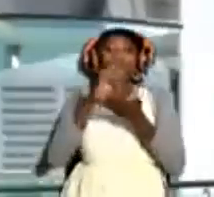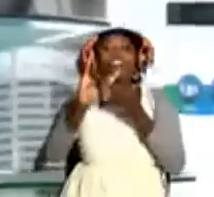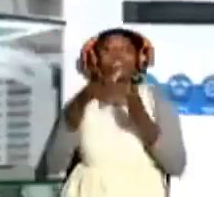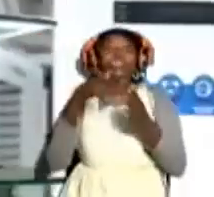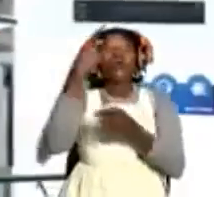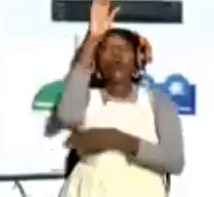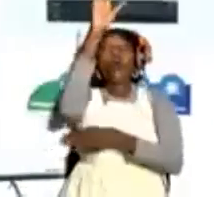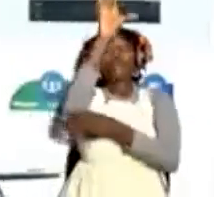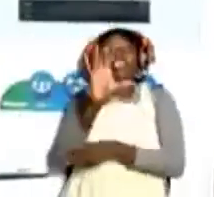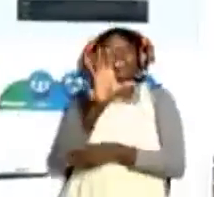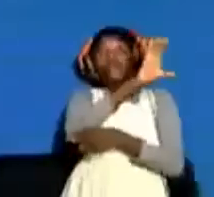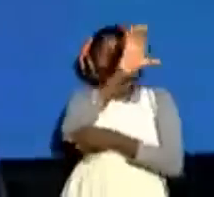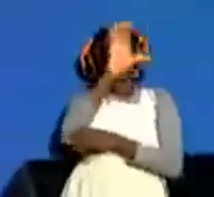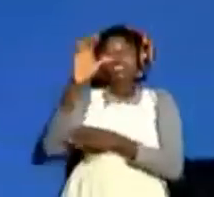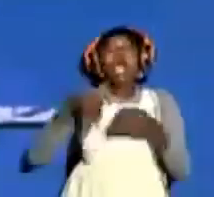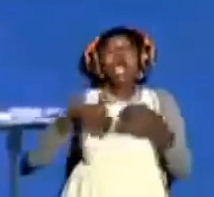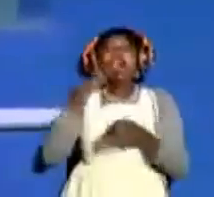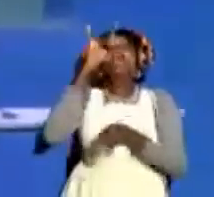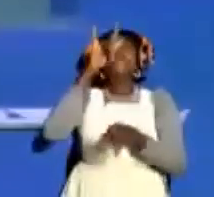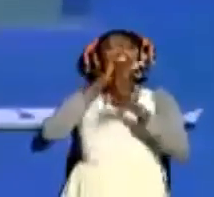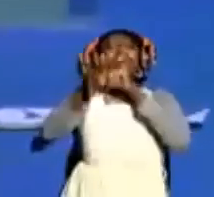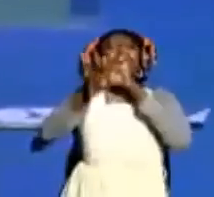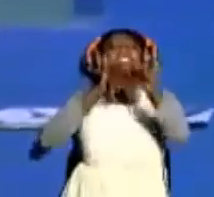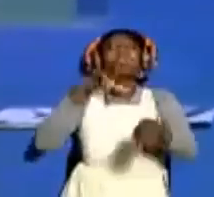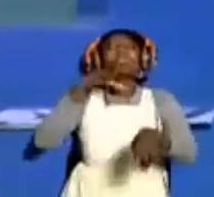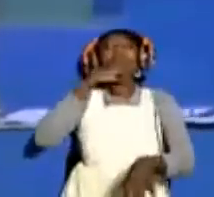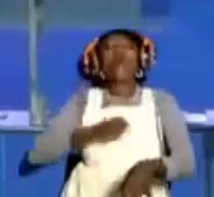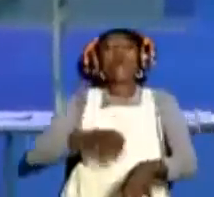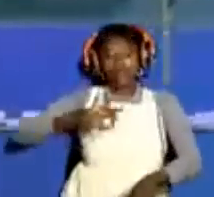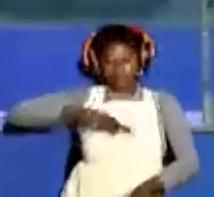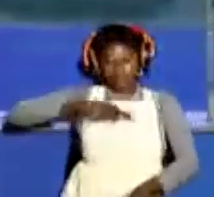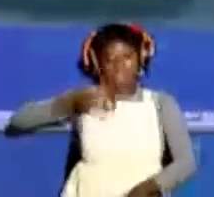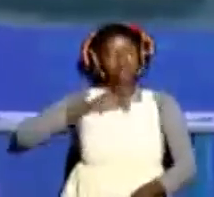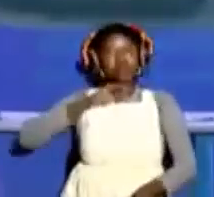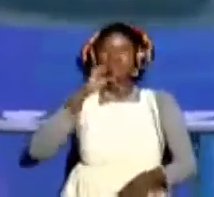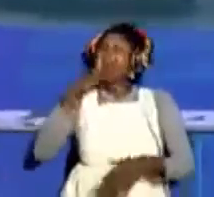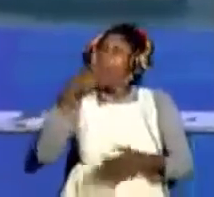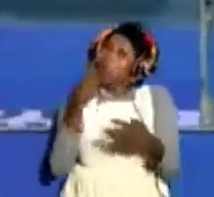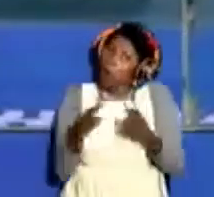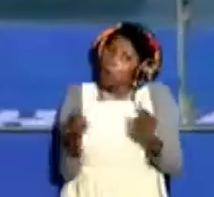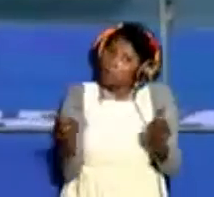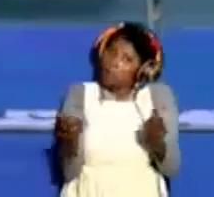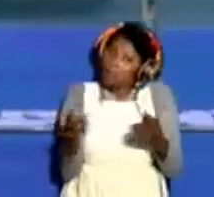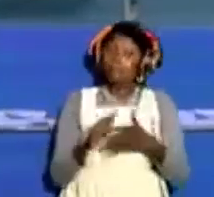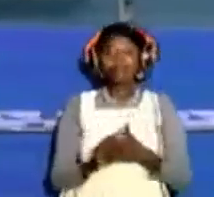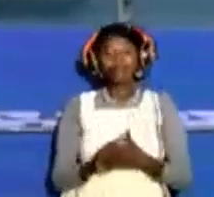cross, had been made to look old-fashioned. Nevertheless,